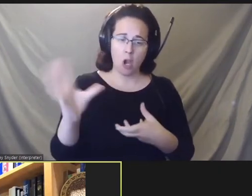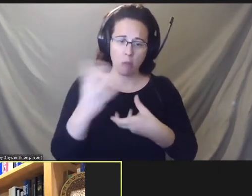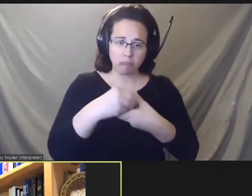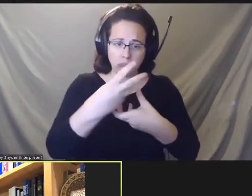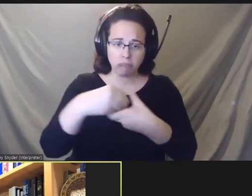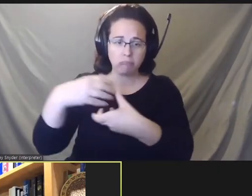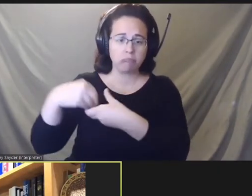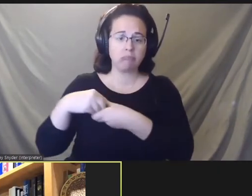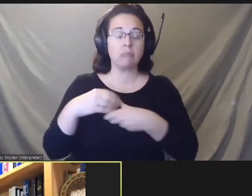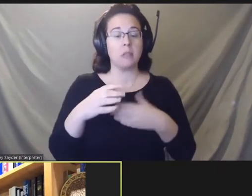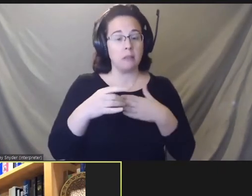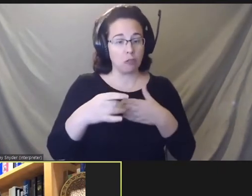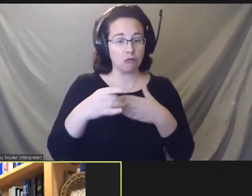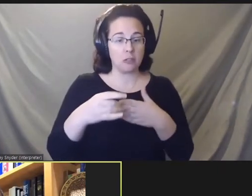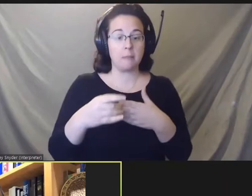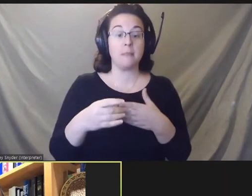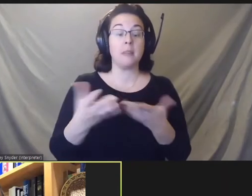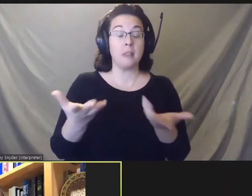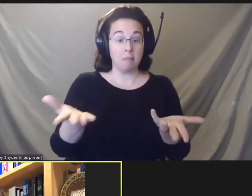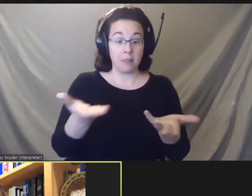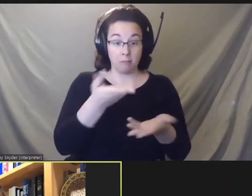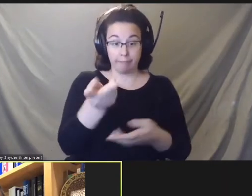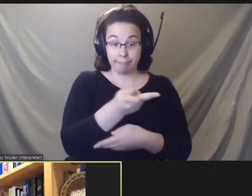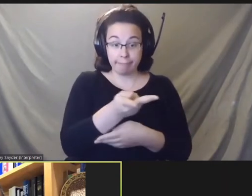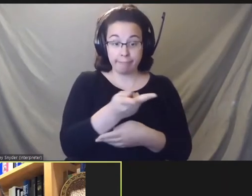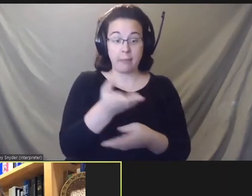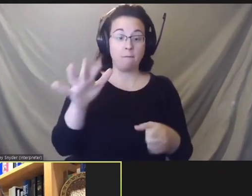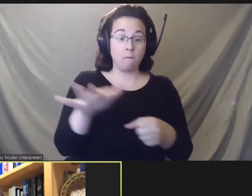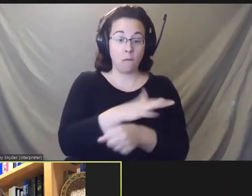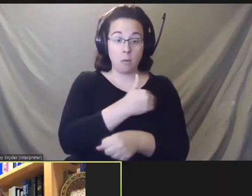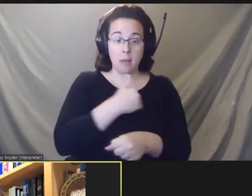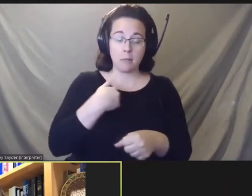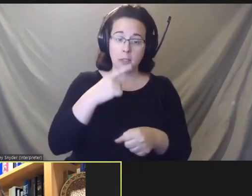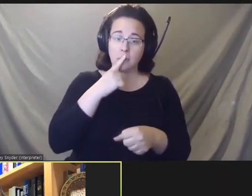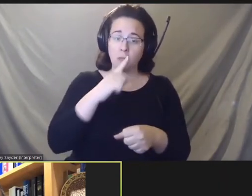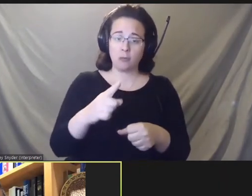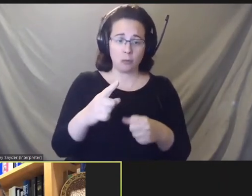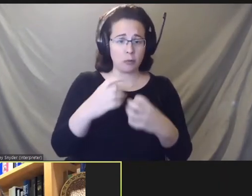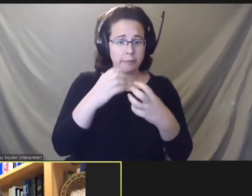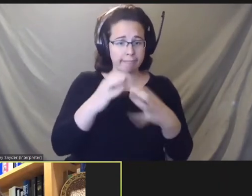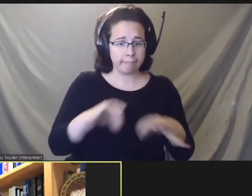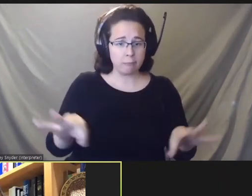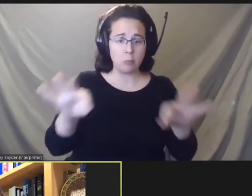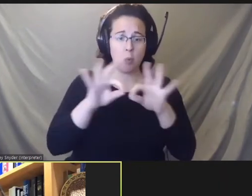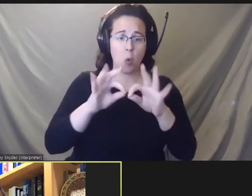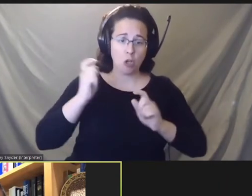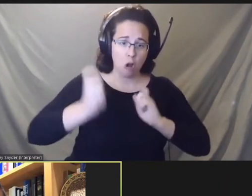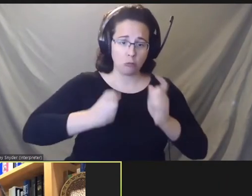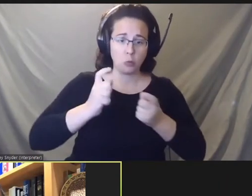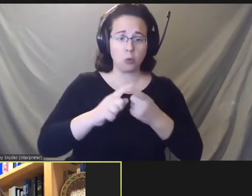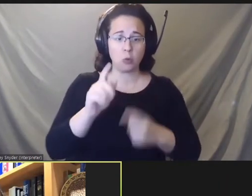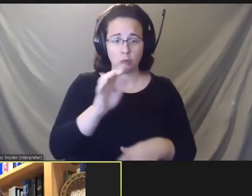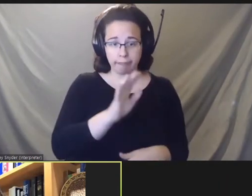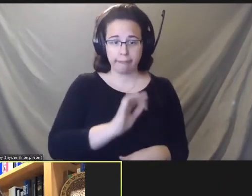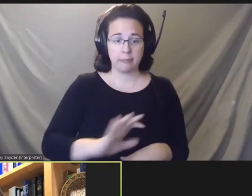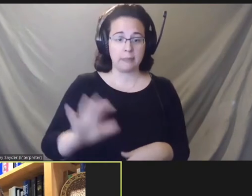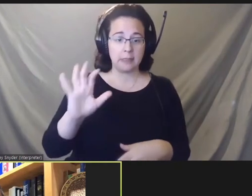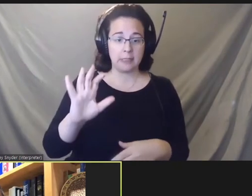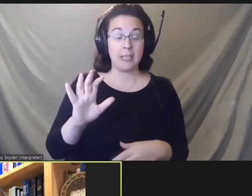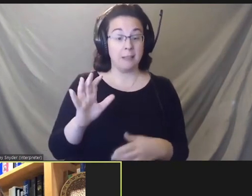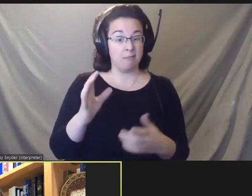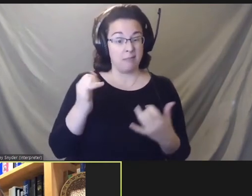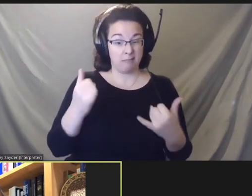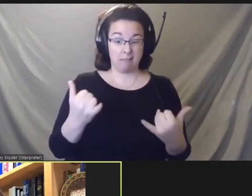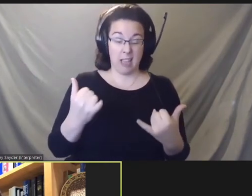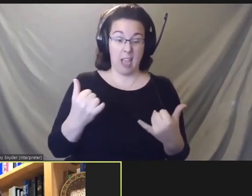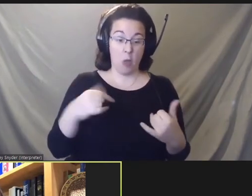Deborah, along with the full membership, have made really valuable contributions to the FCC's decision-making during this iteration of the CAC.